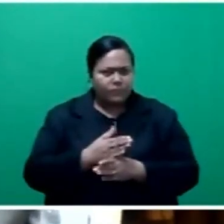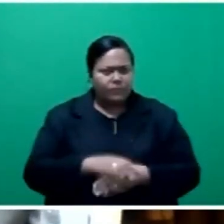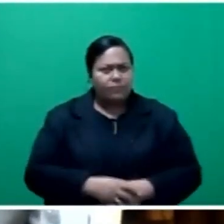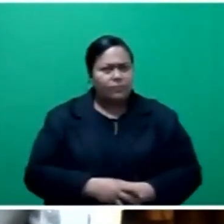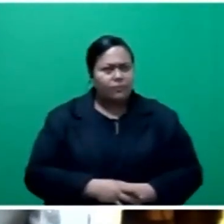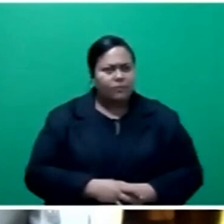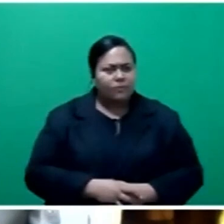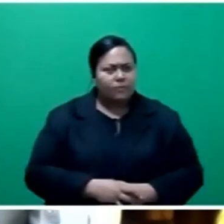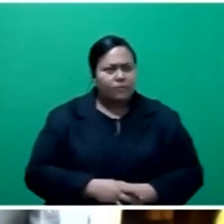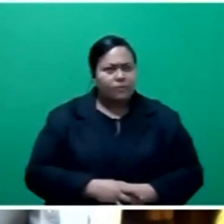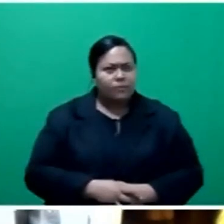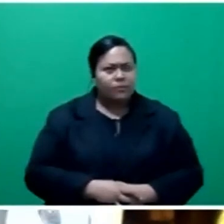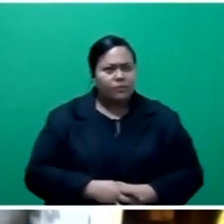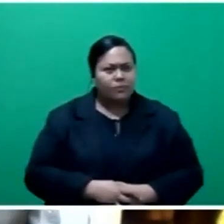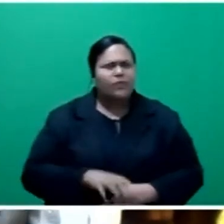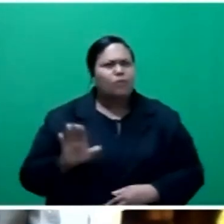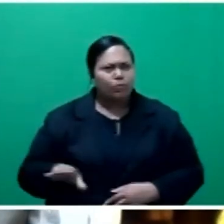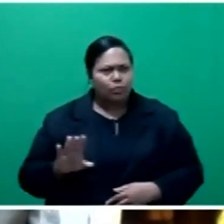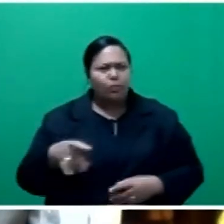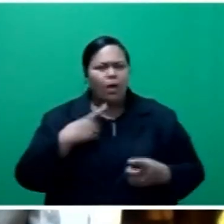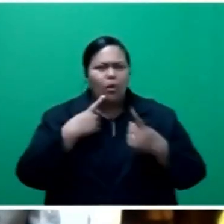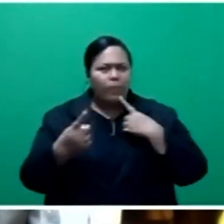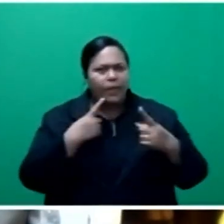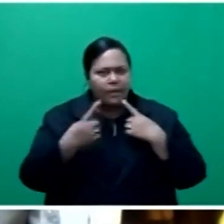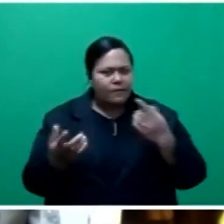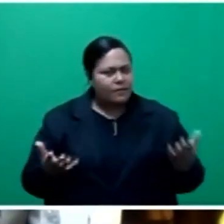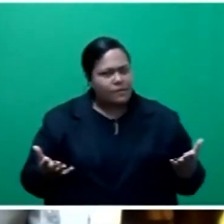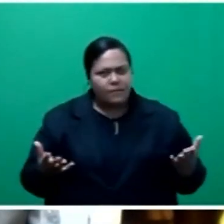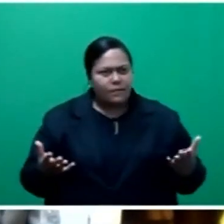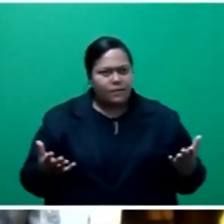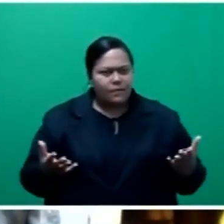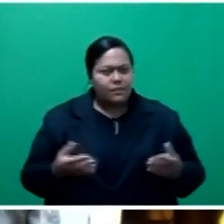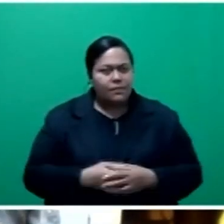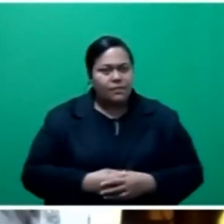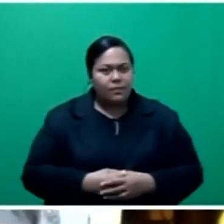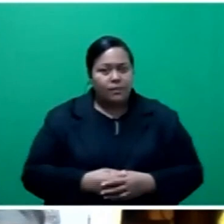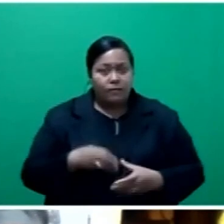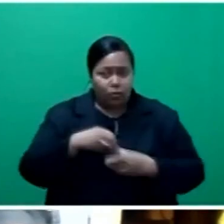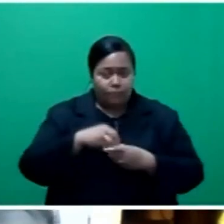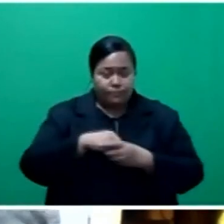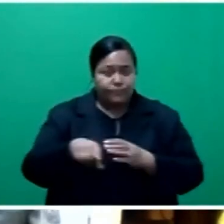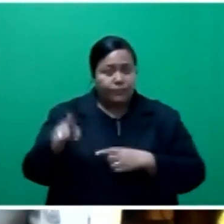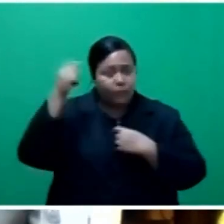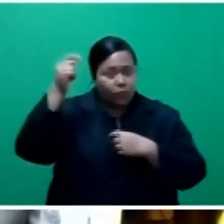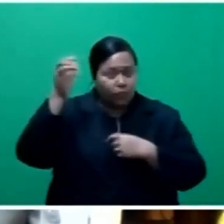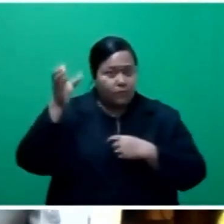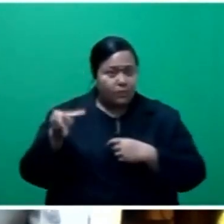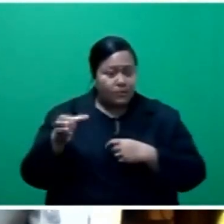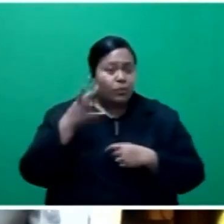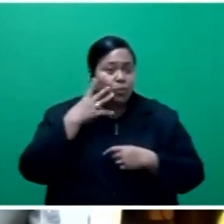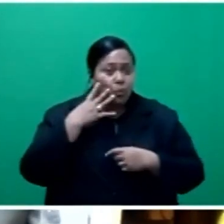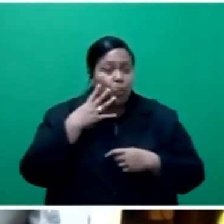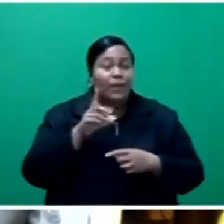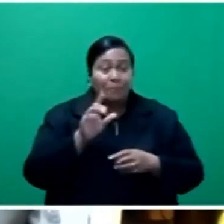highlights the poor service delivery of the OAG of the past years. In regards to the audit engagement, when performing the financial statement